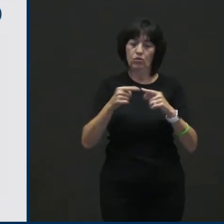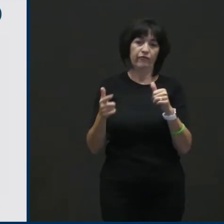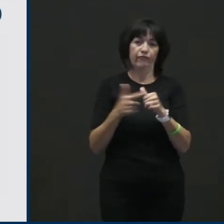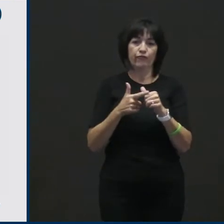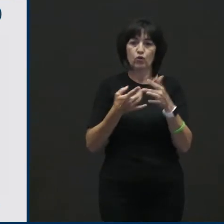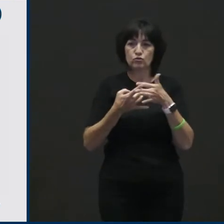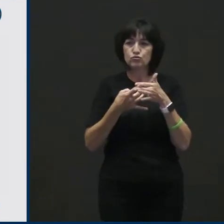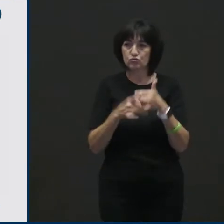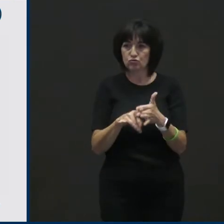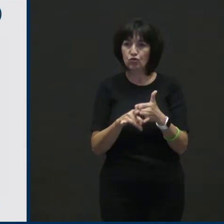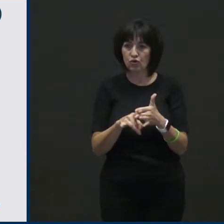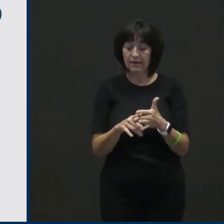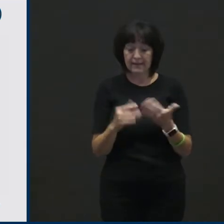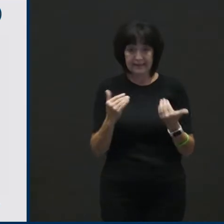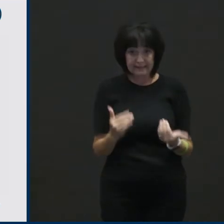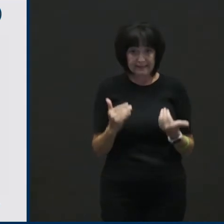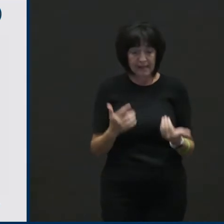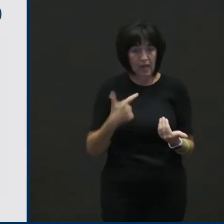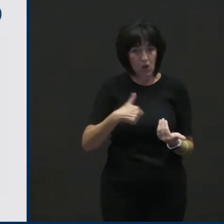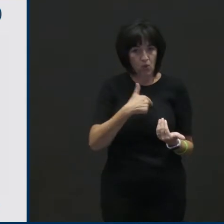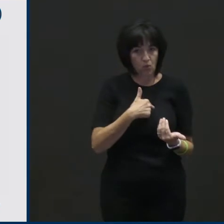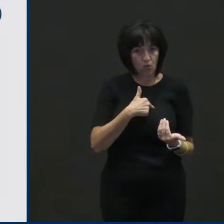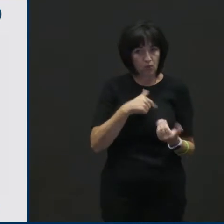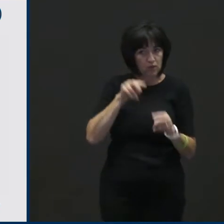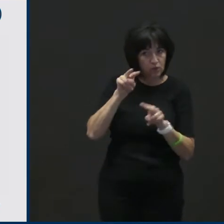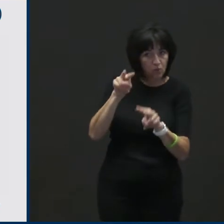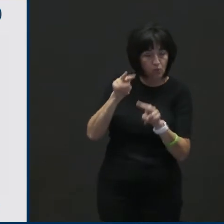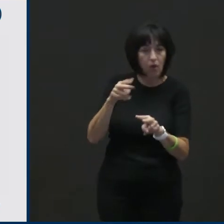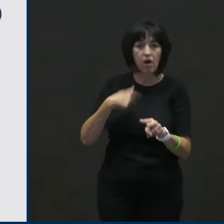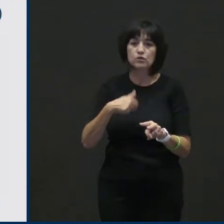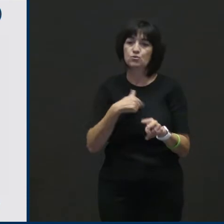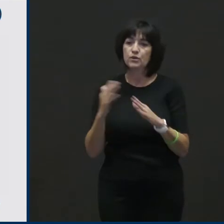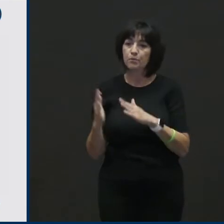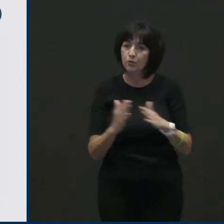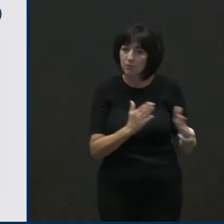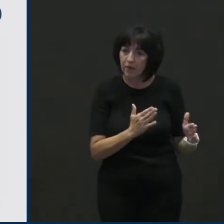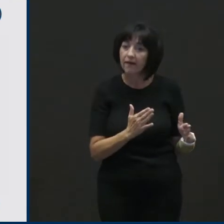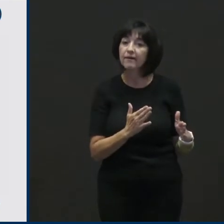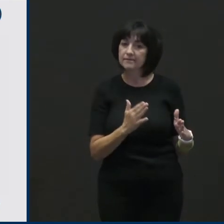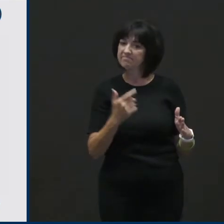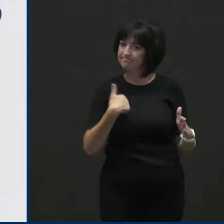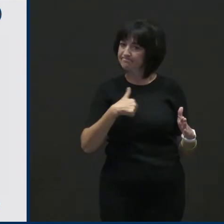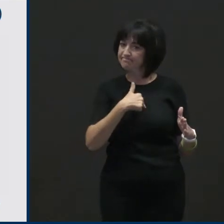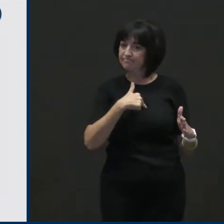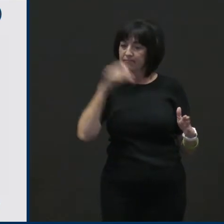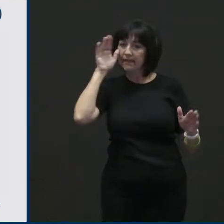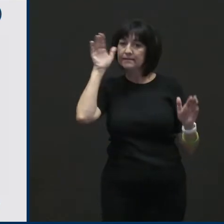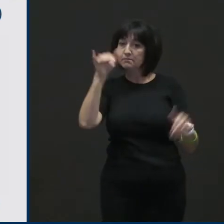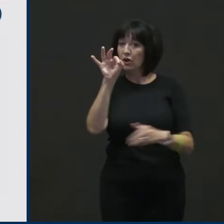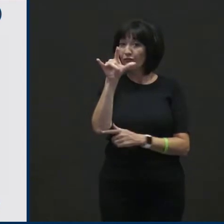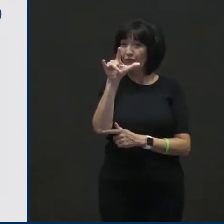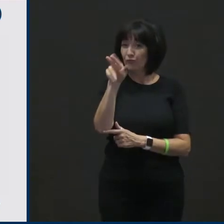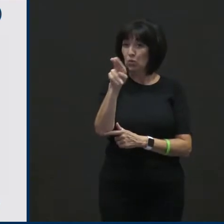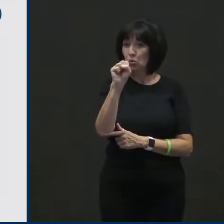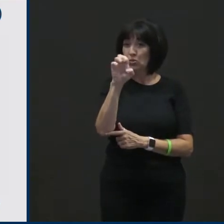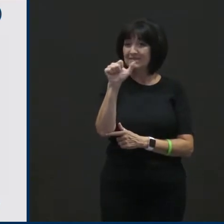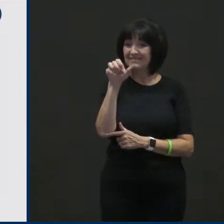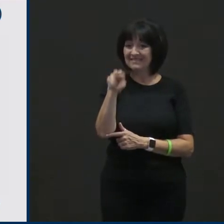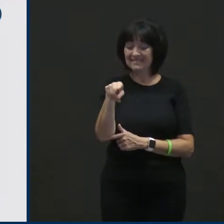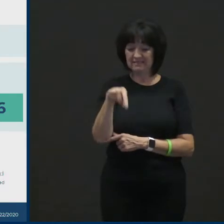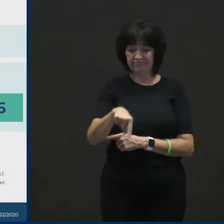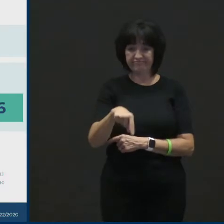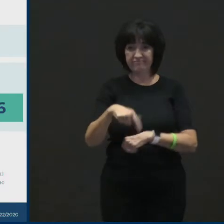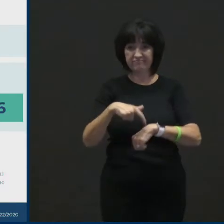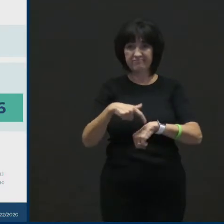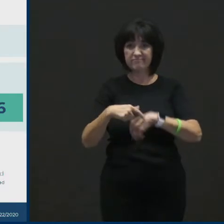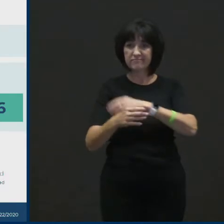and we expect that we're going to get that, and when the flu season comes, we're going to need more for that as well. So I mentioned school opening